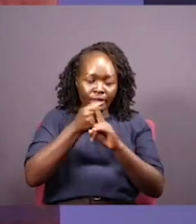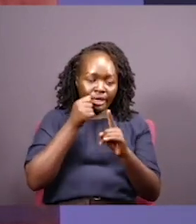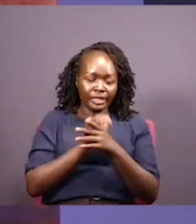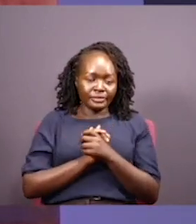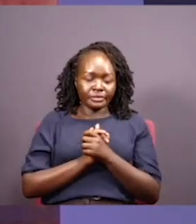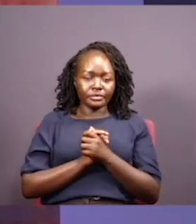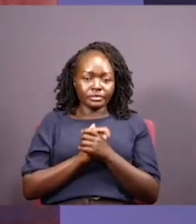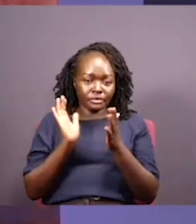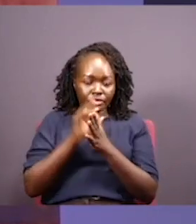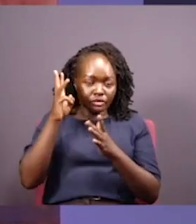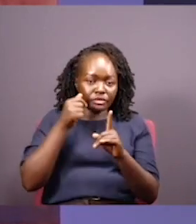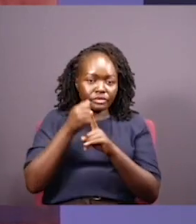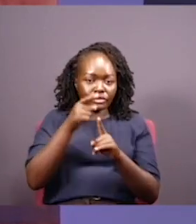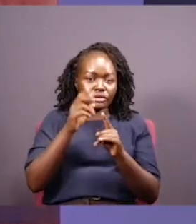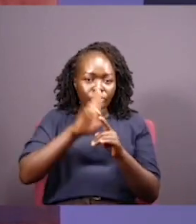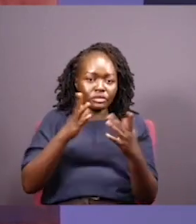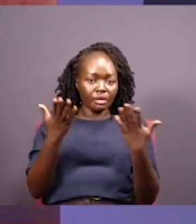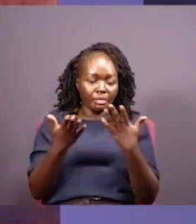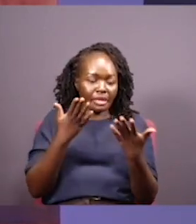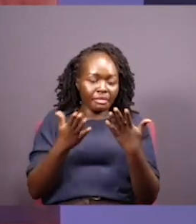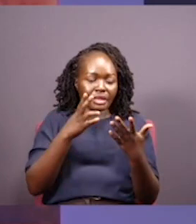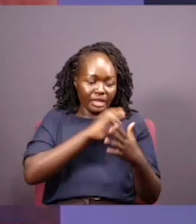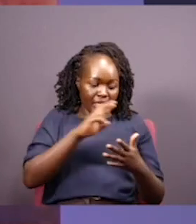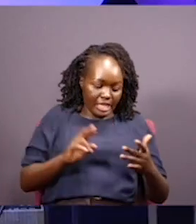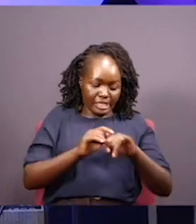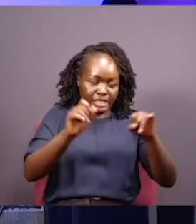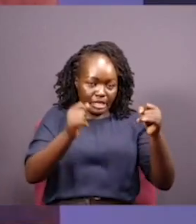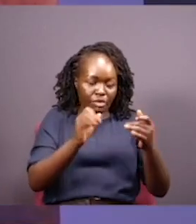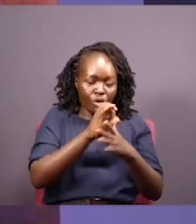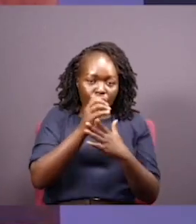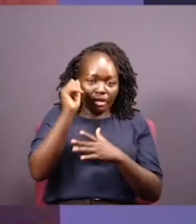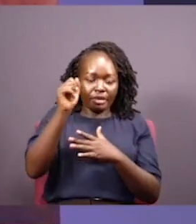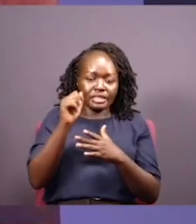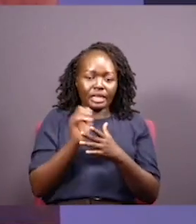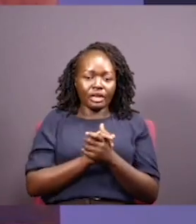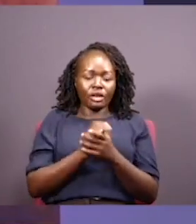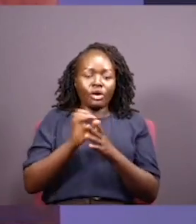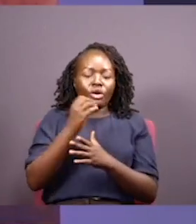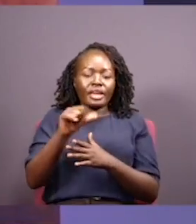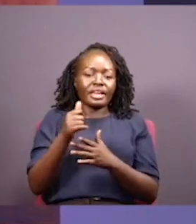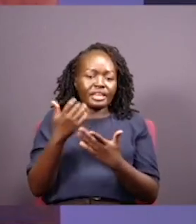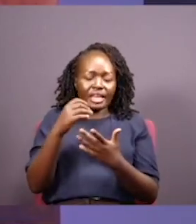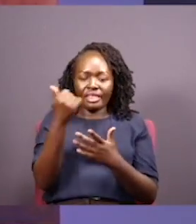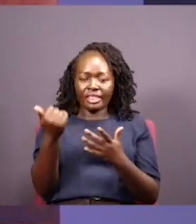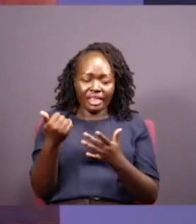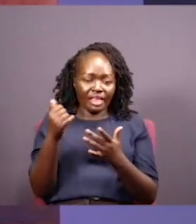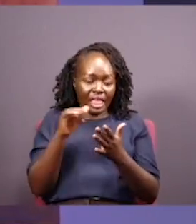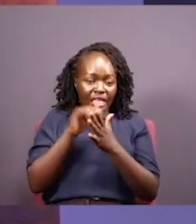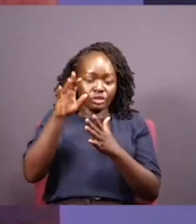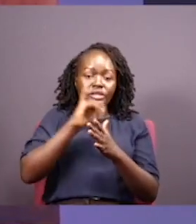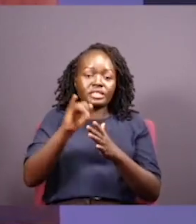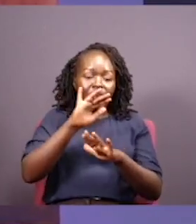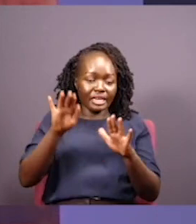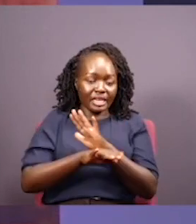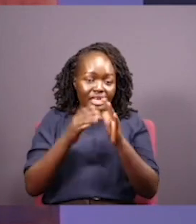attack you using either the religious system or the political or legal regime that you are under. Sometimes the attack